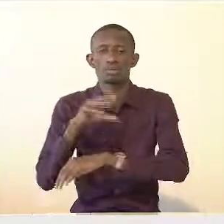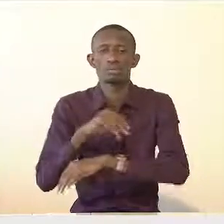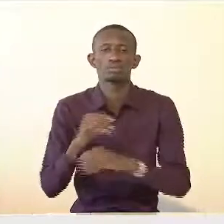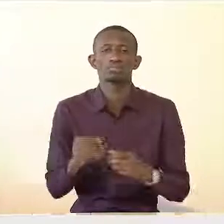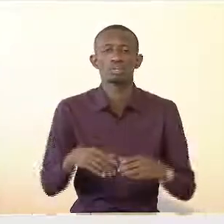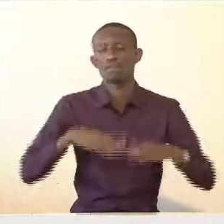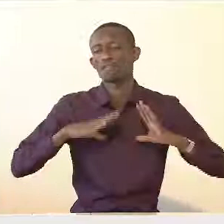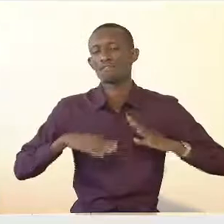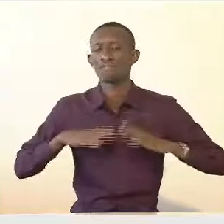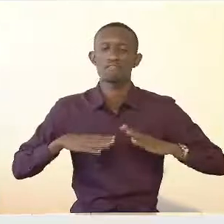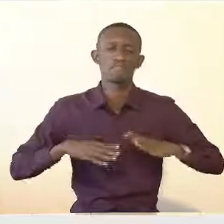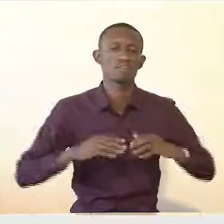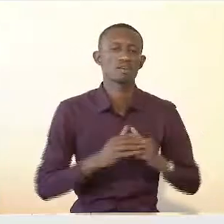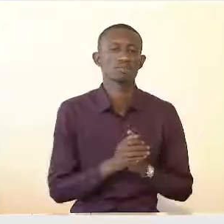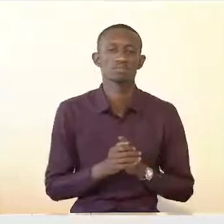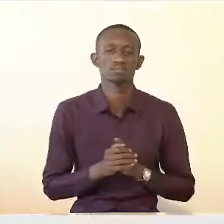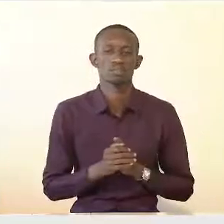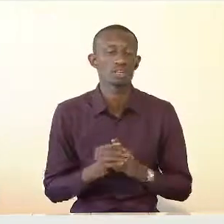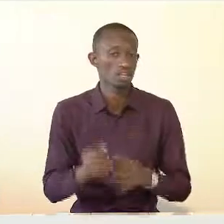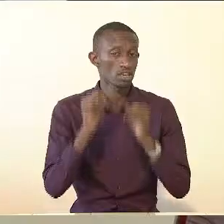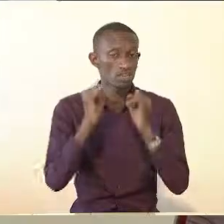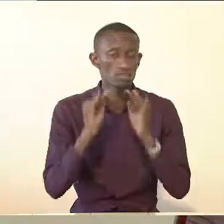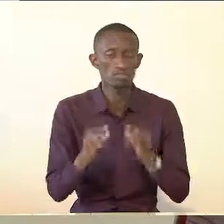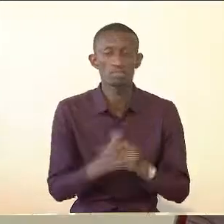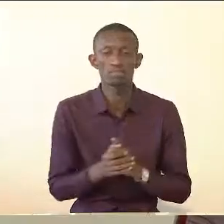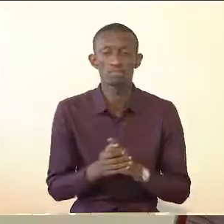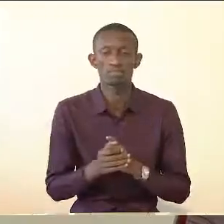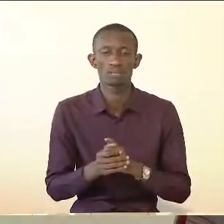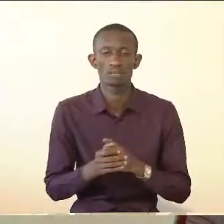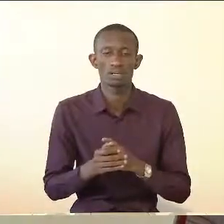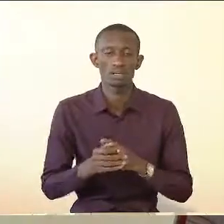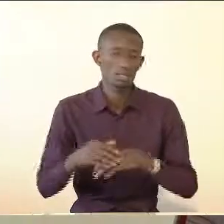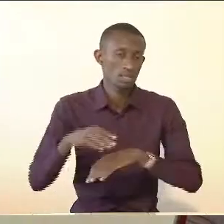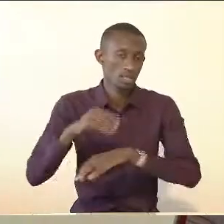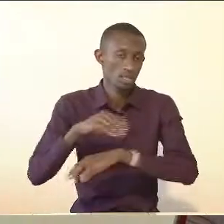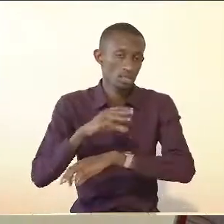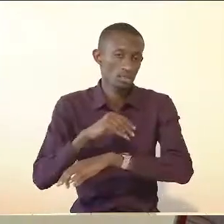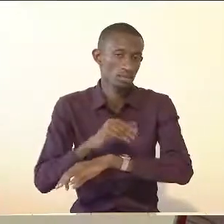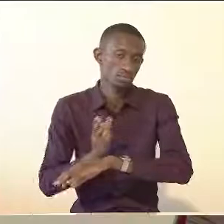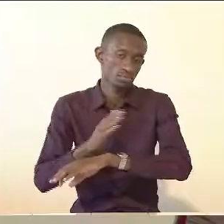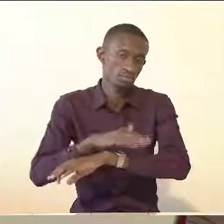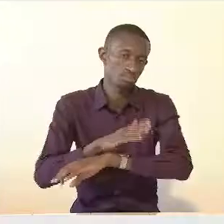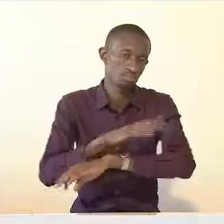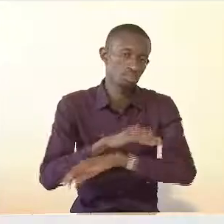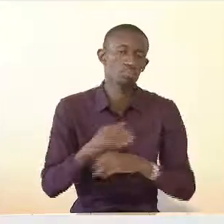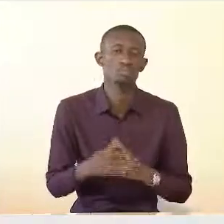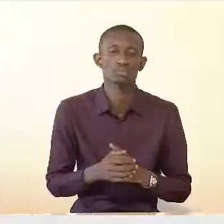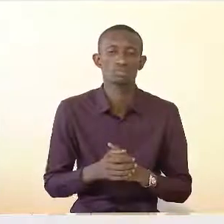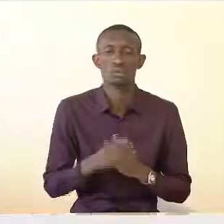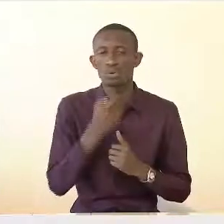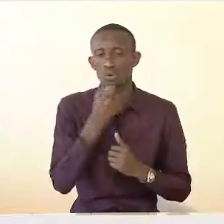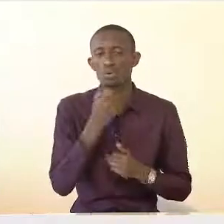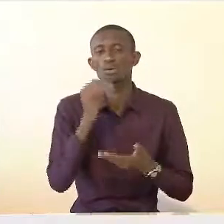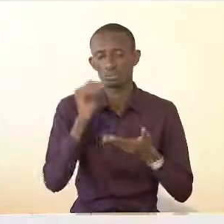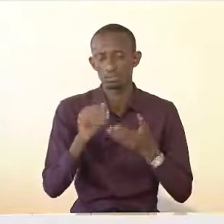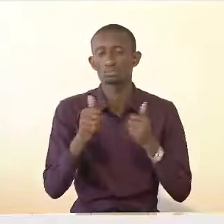in that way, once the layer of insulation is reduced, eventually the temperature is going to be lowered down. We have increasing